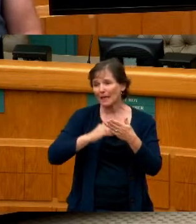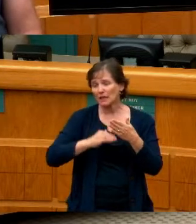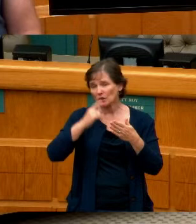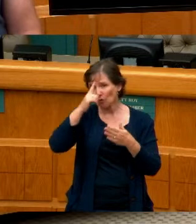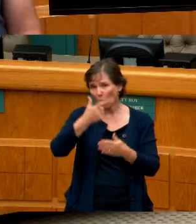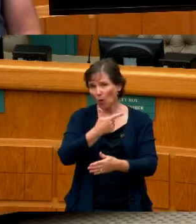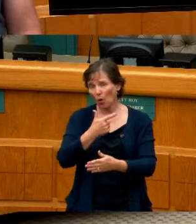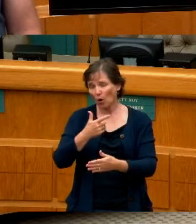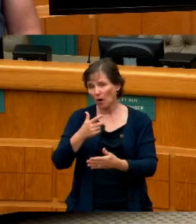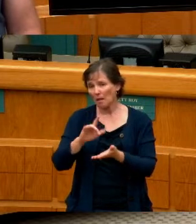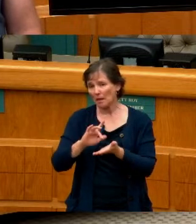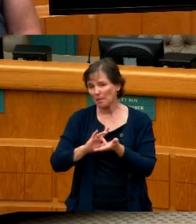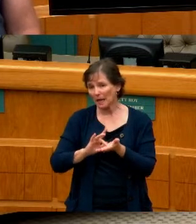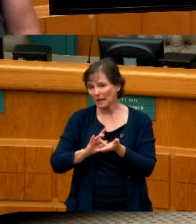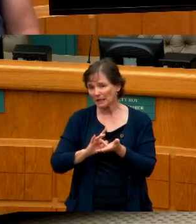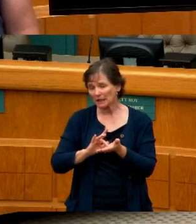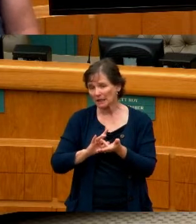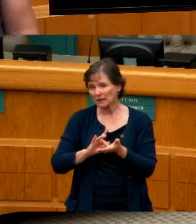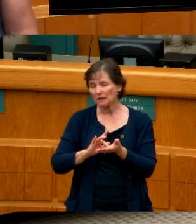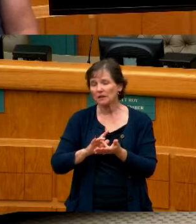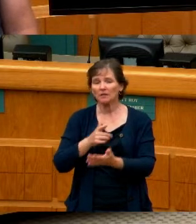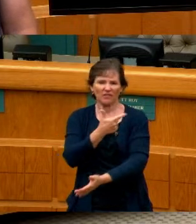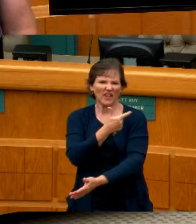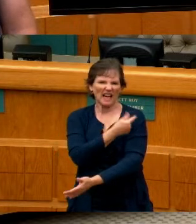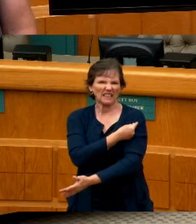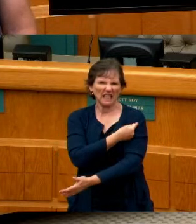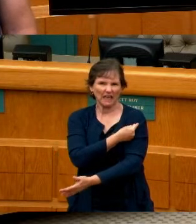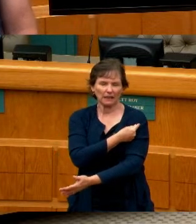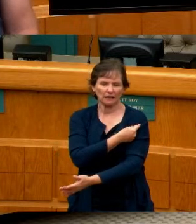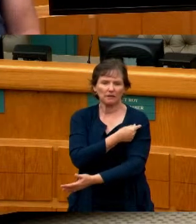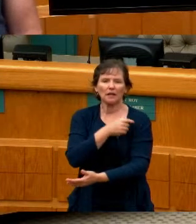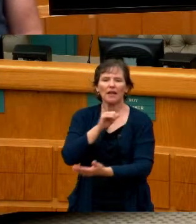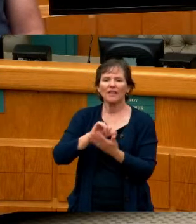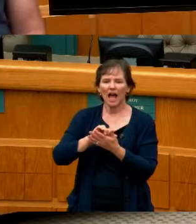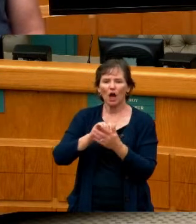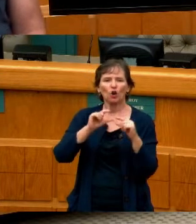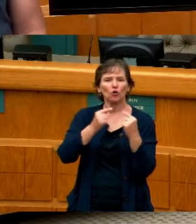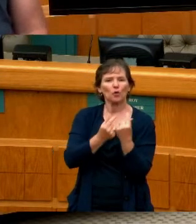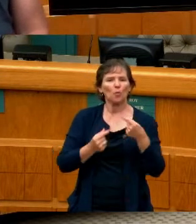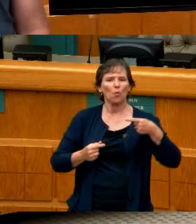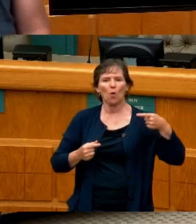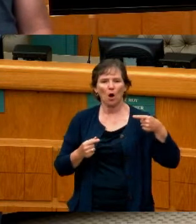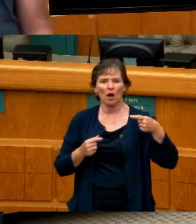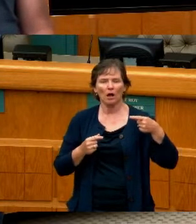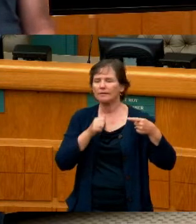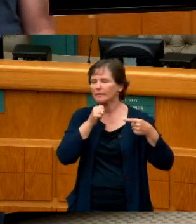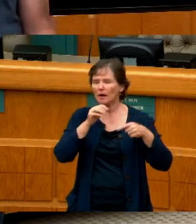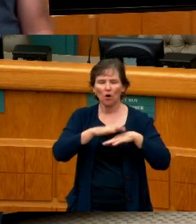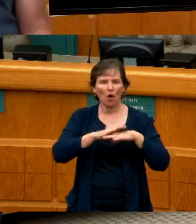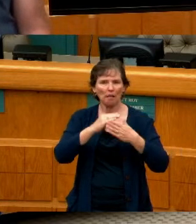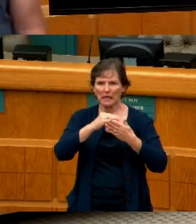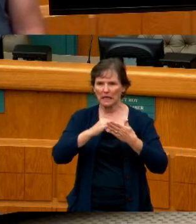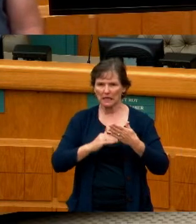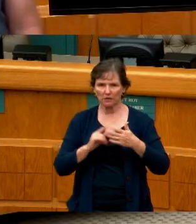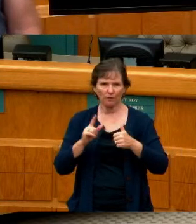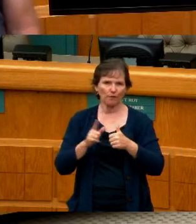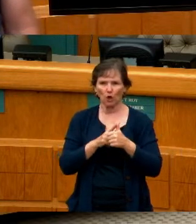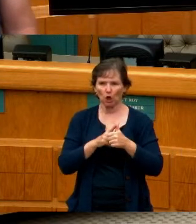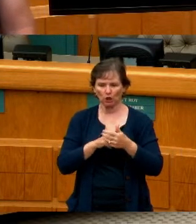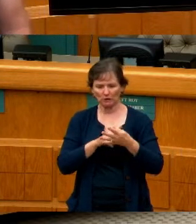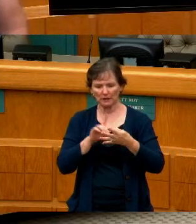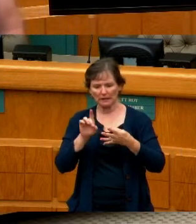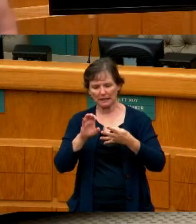doses. And a follow-up question, are teachers on the list? Our teachers on the list for